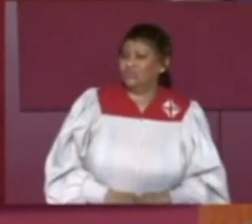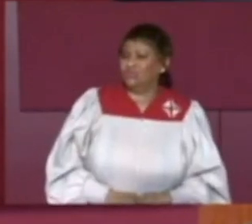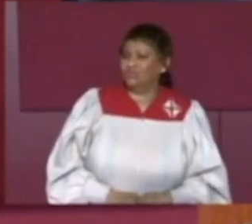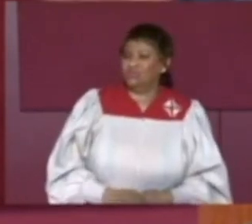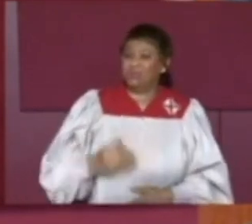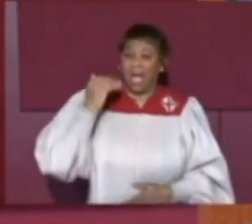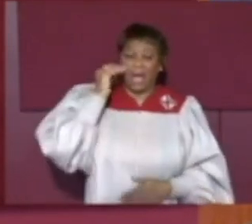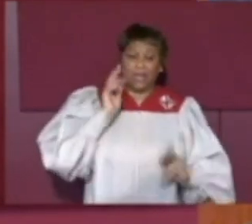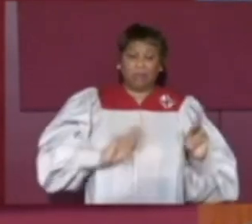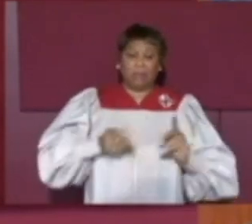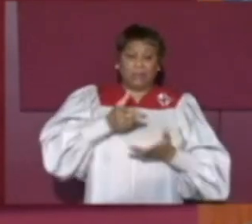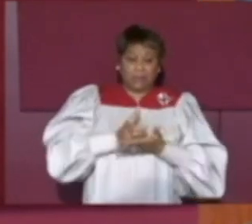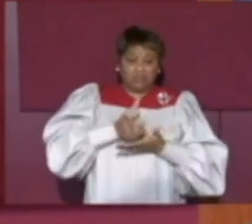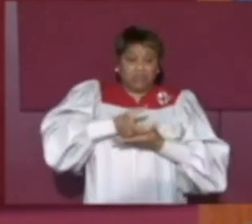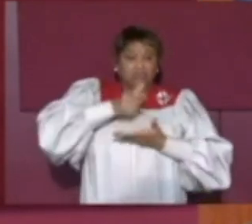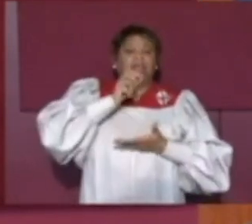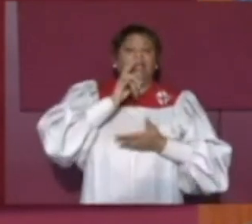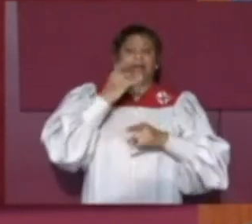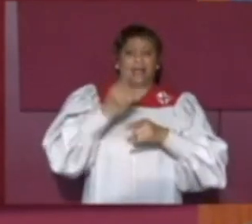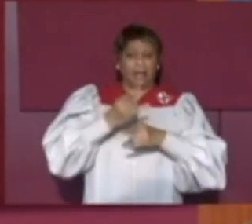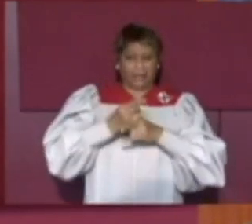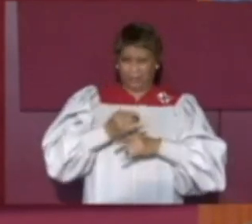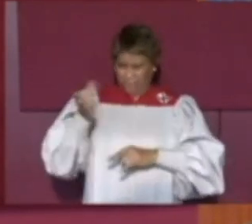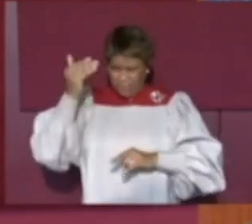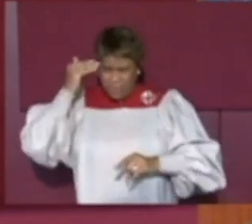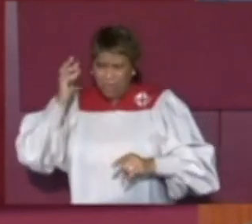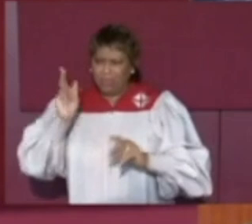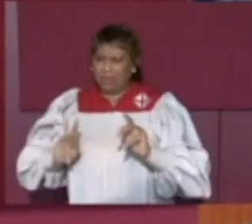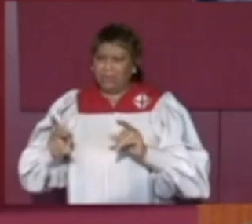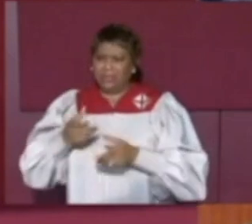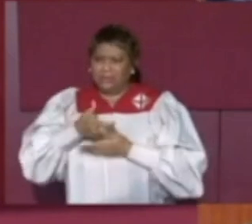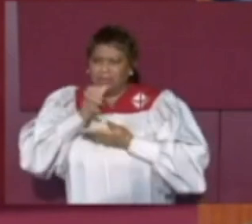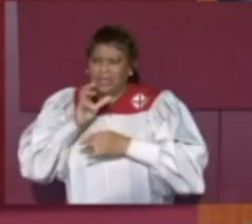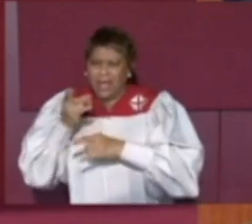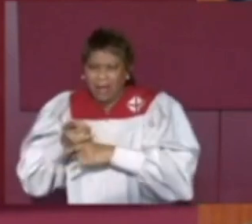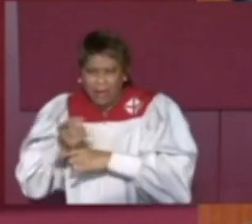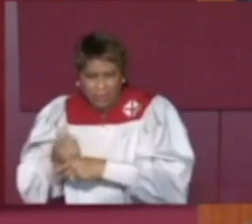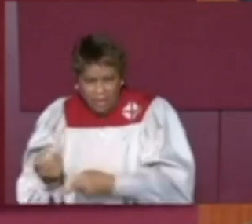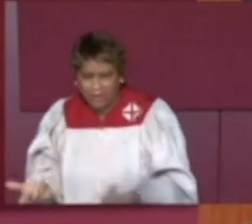I know people that drink. "Pastor, you know people who drink, don't you?"